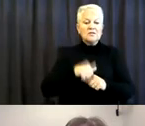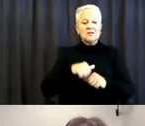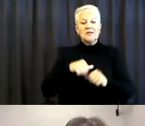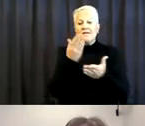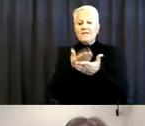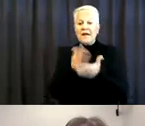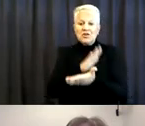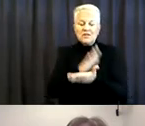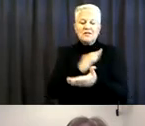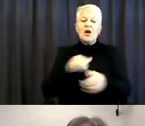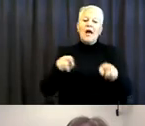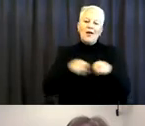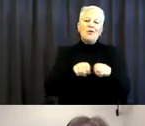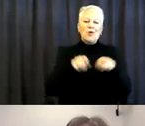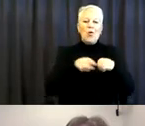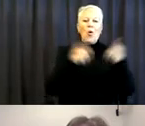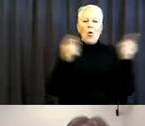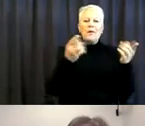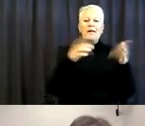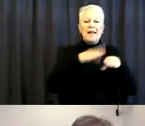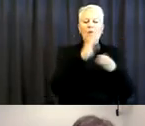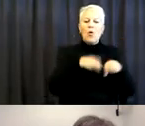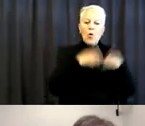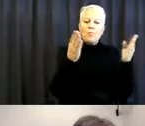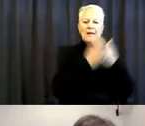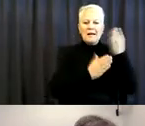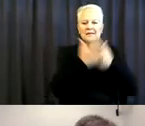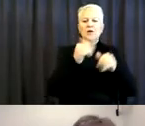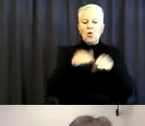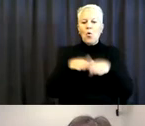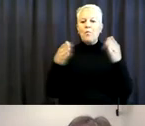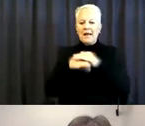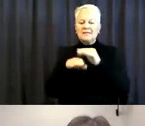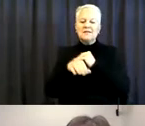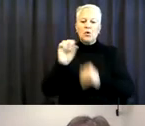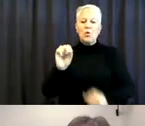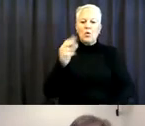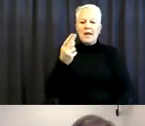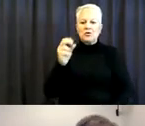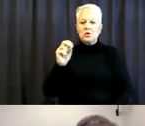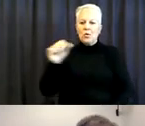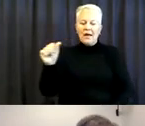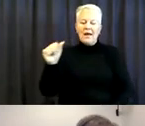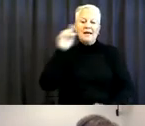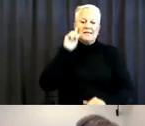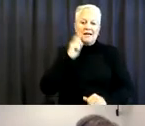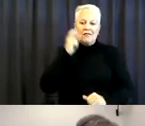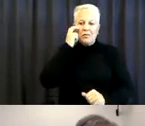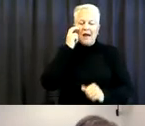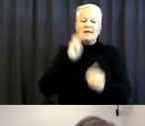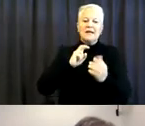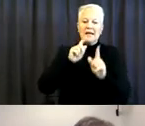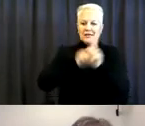our open hands open access OHOA DeafBlind intervener learning